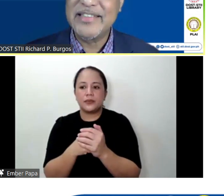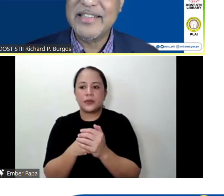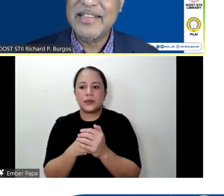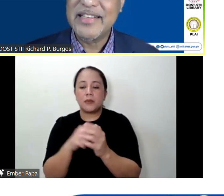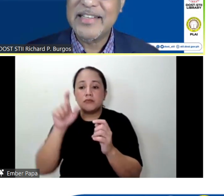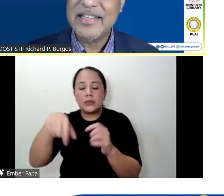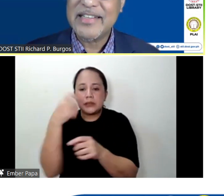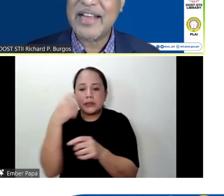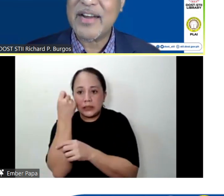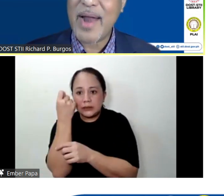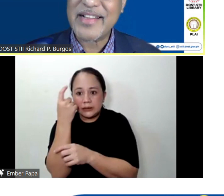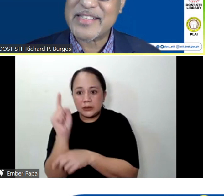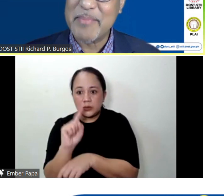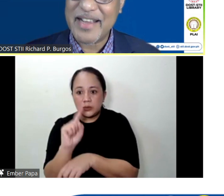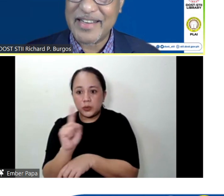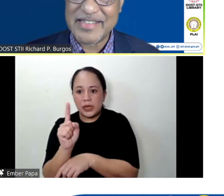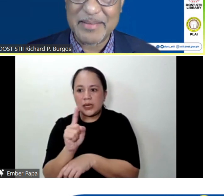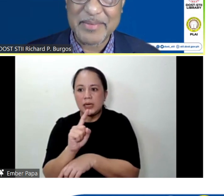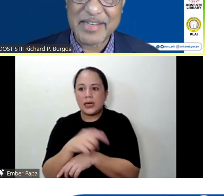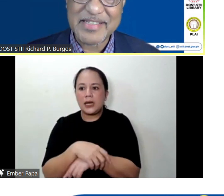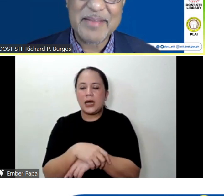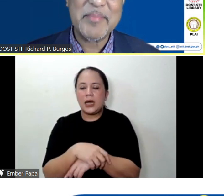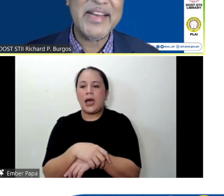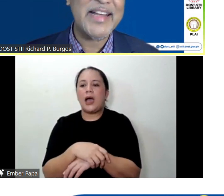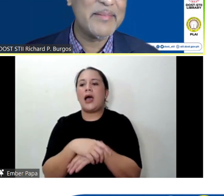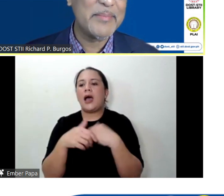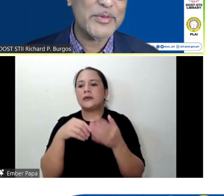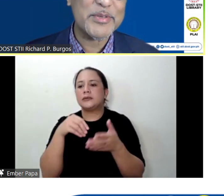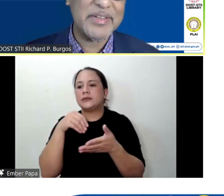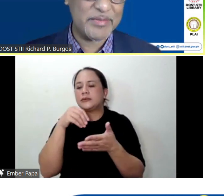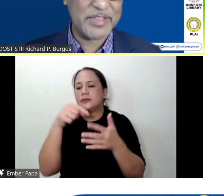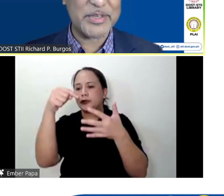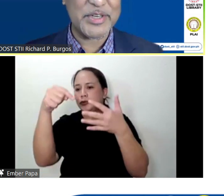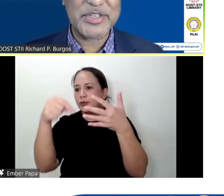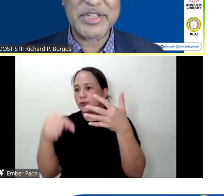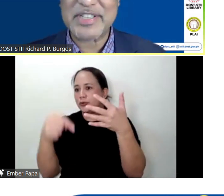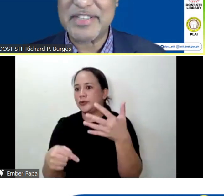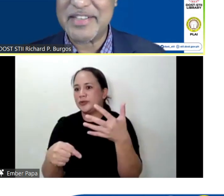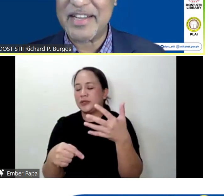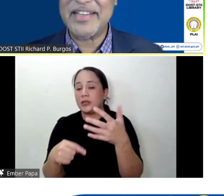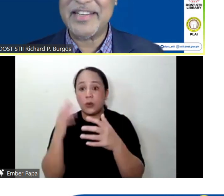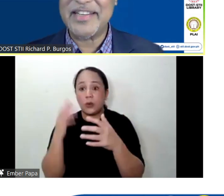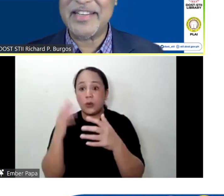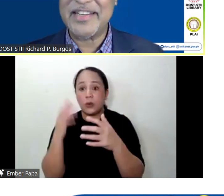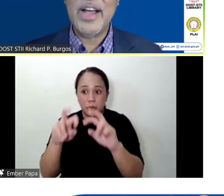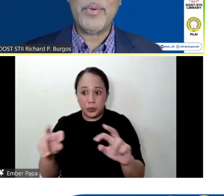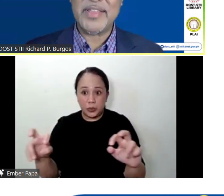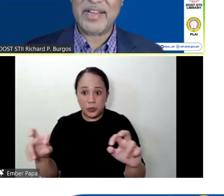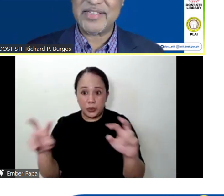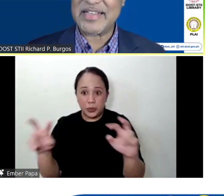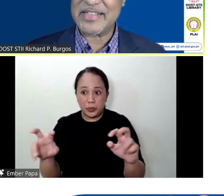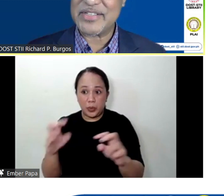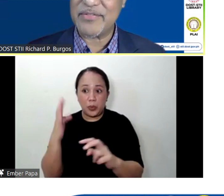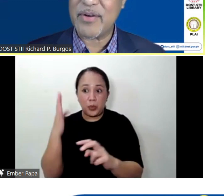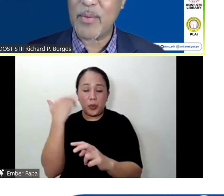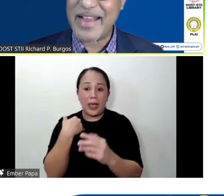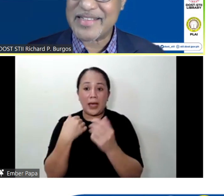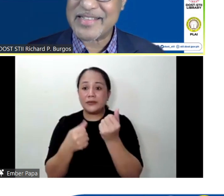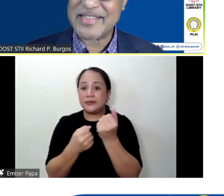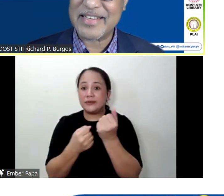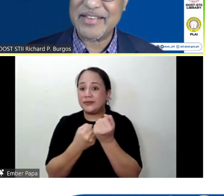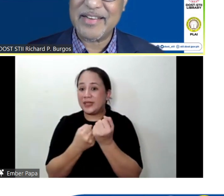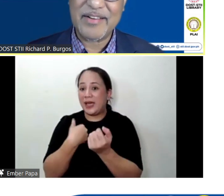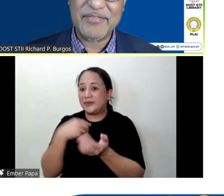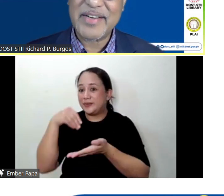understand the grants mechanism. Because alam naman natin, most of the researches are done with the assistance of